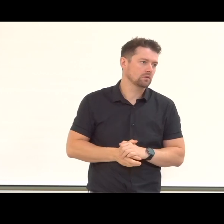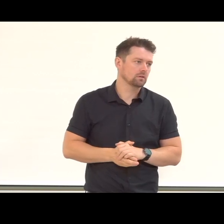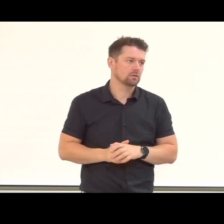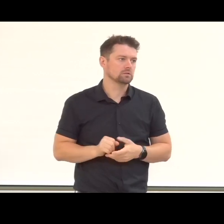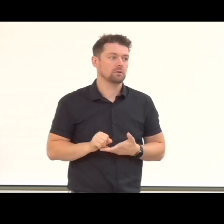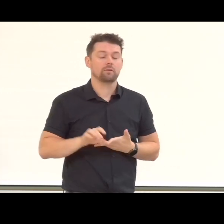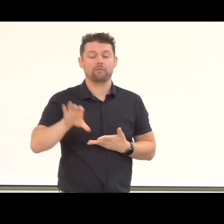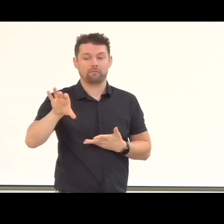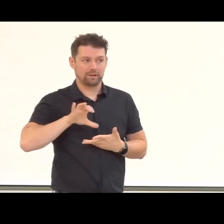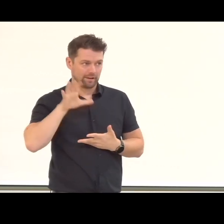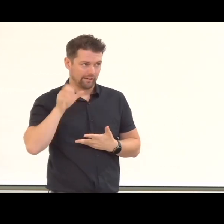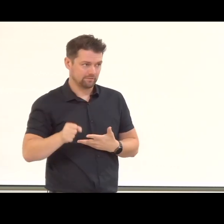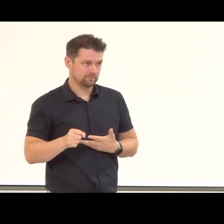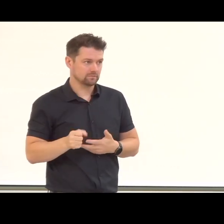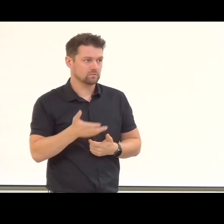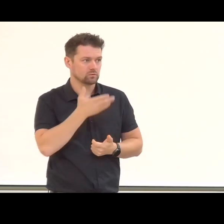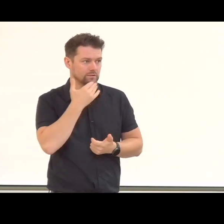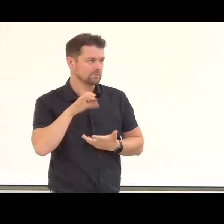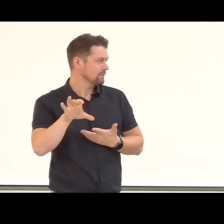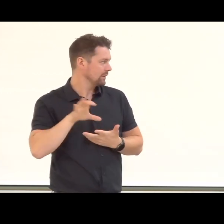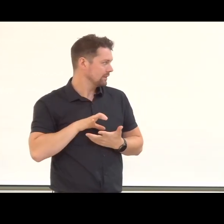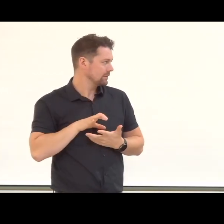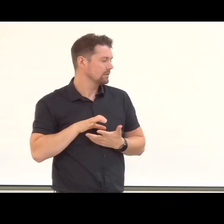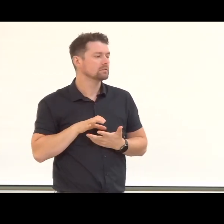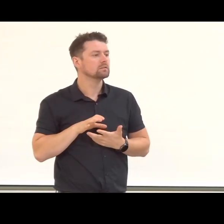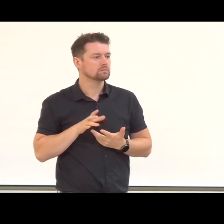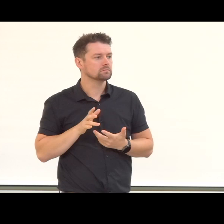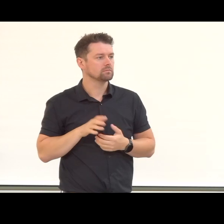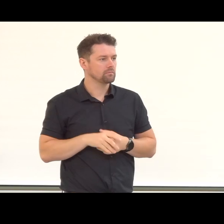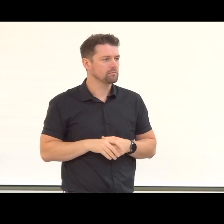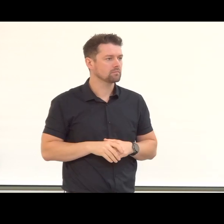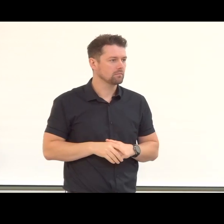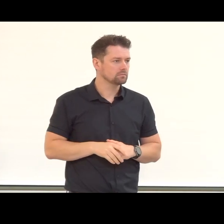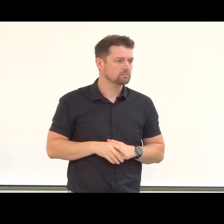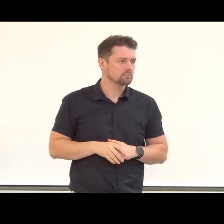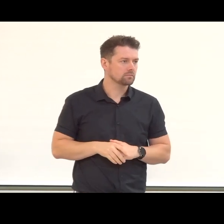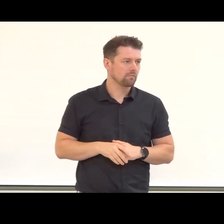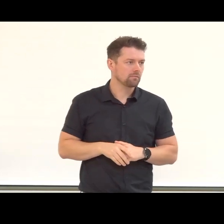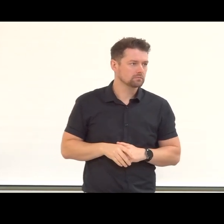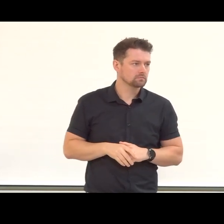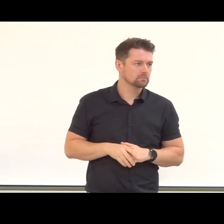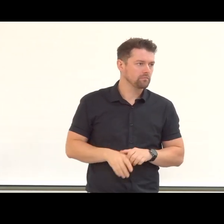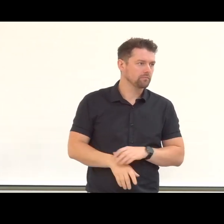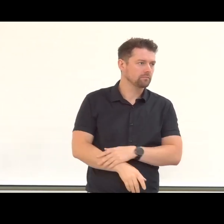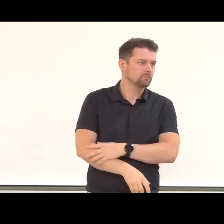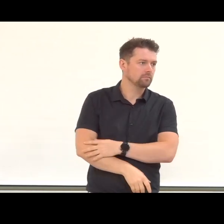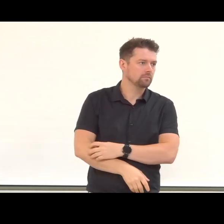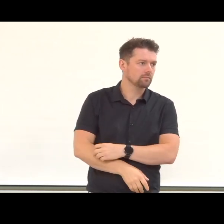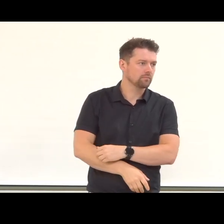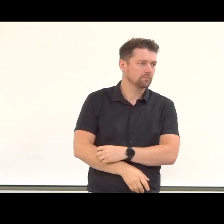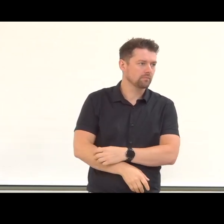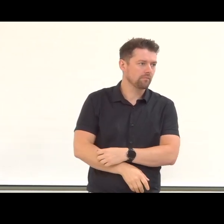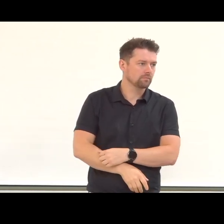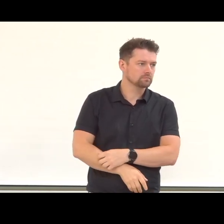nice funding based on proposal on competitive. The projects, yes, that's true. Yeah, it was great to follow, to contribute